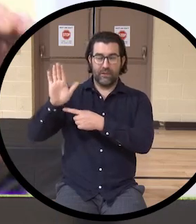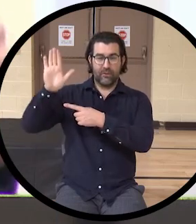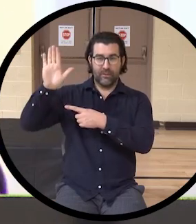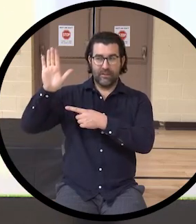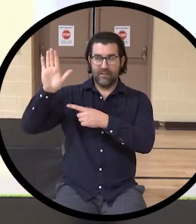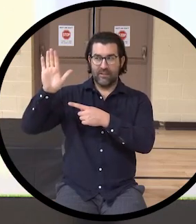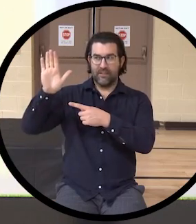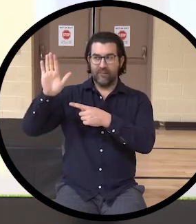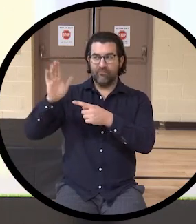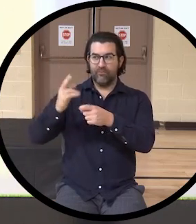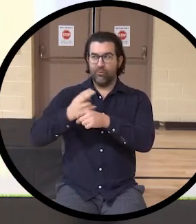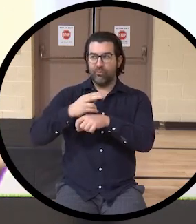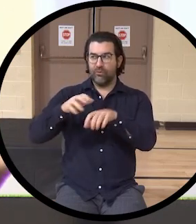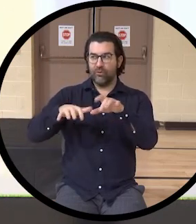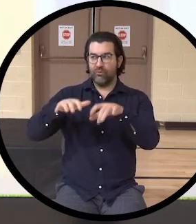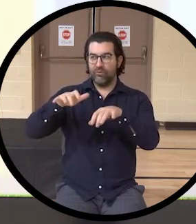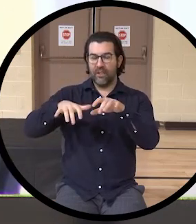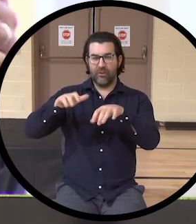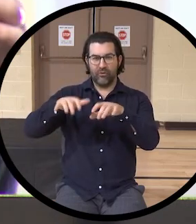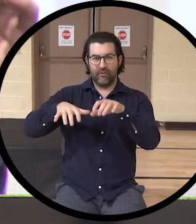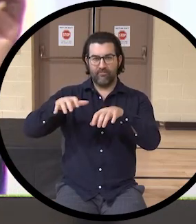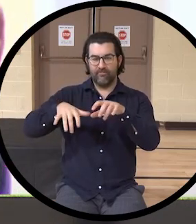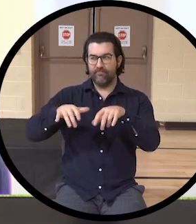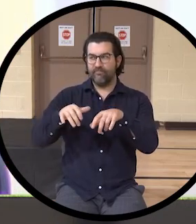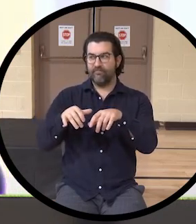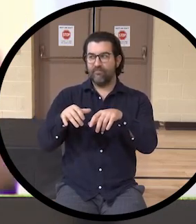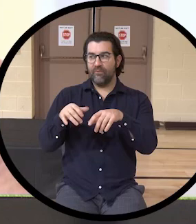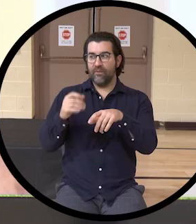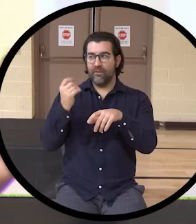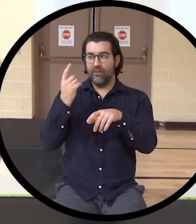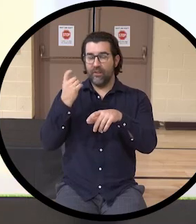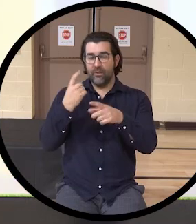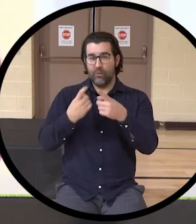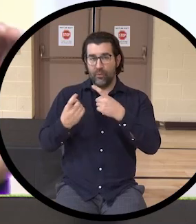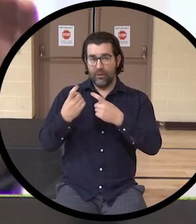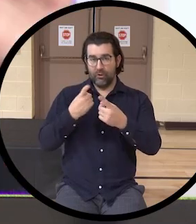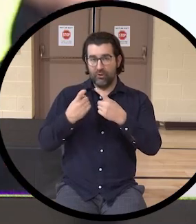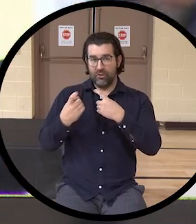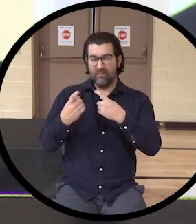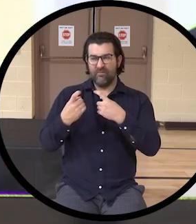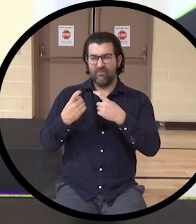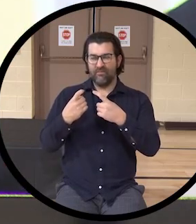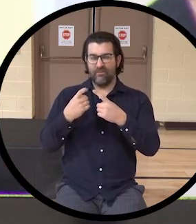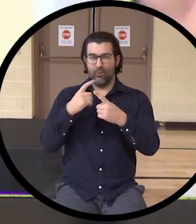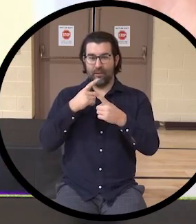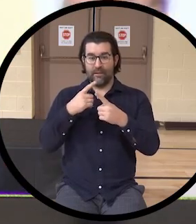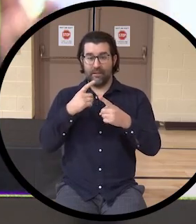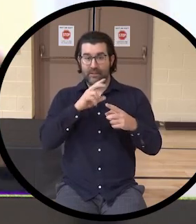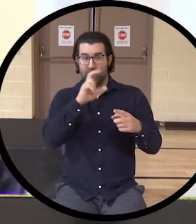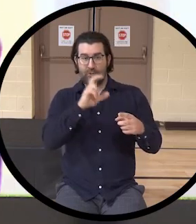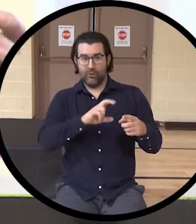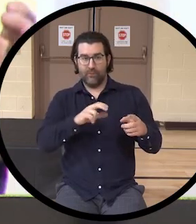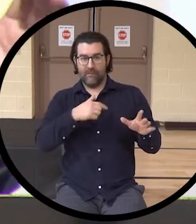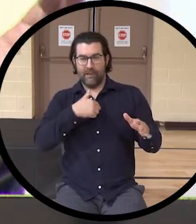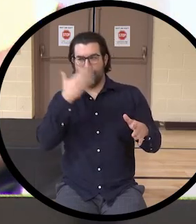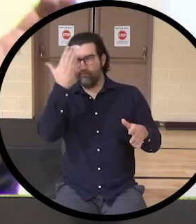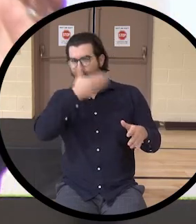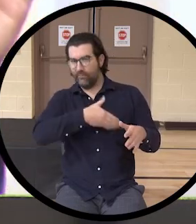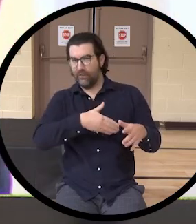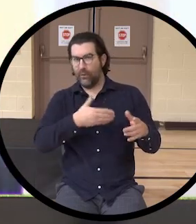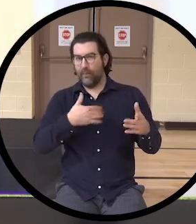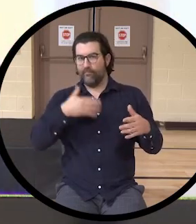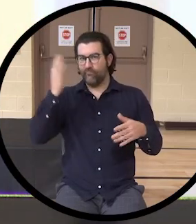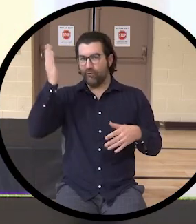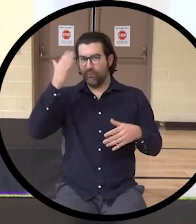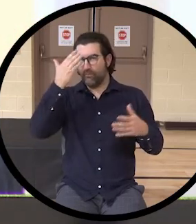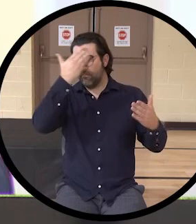And then also use the chat function. And the way we're going to do the questions, I have a tendency to not see the folks on Zoom when I'm standing up here, so